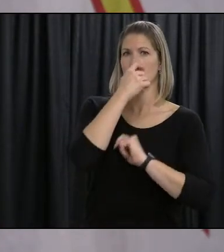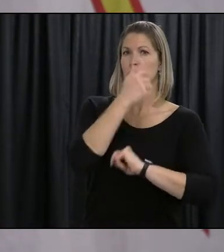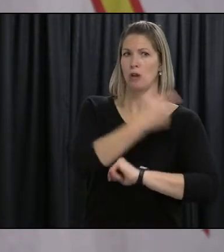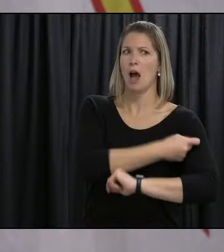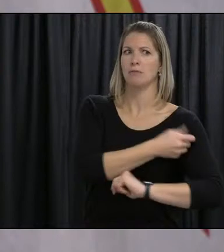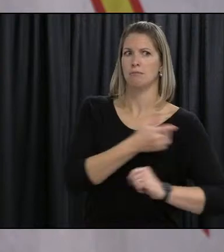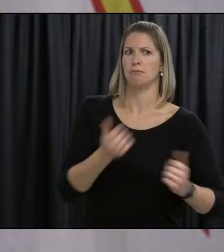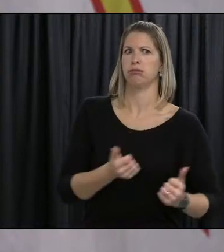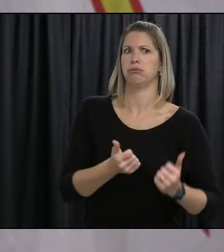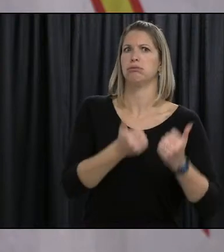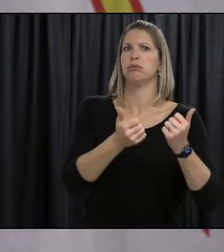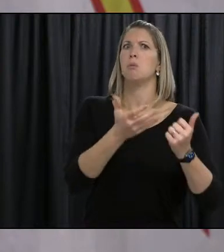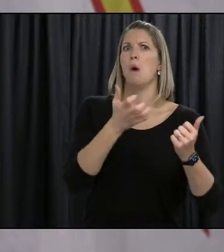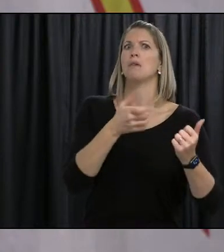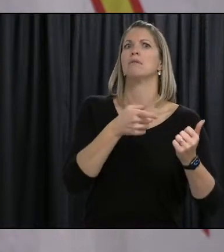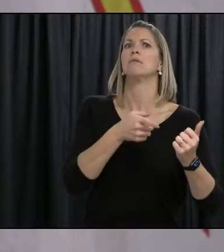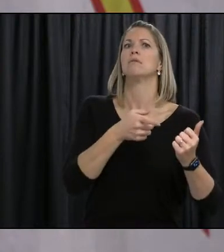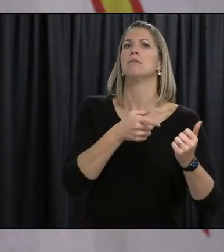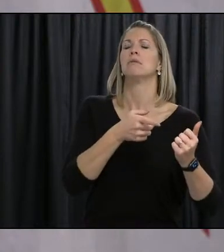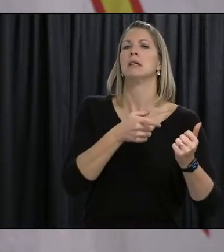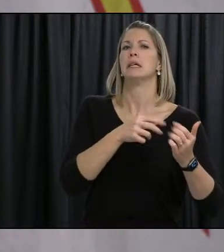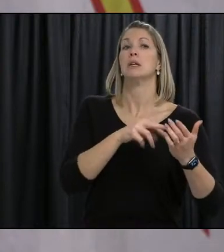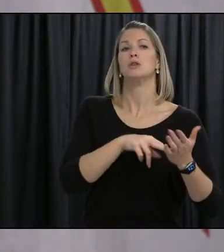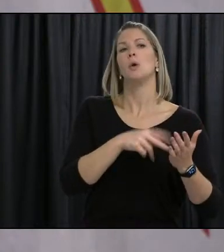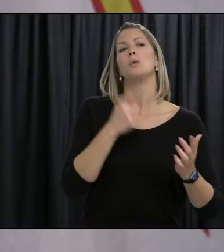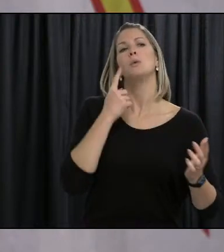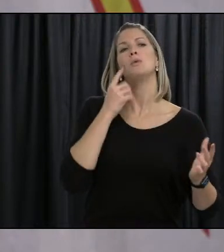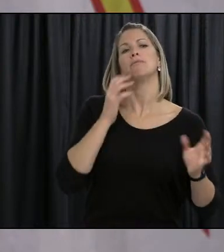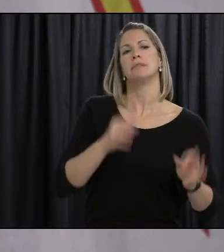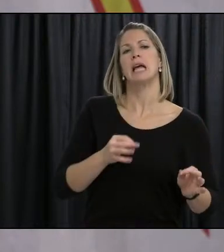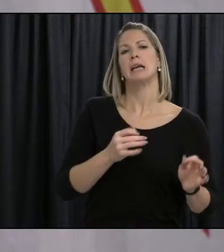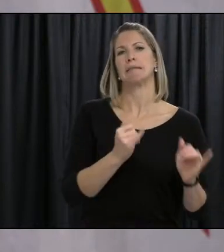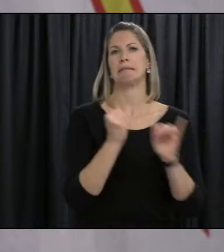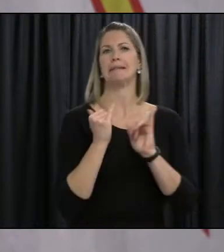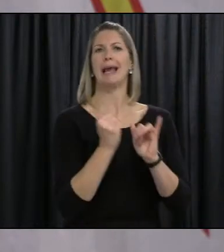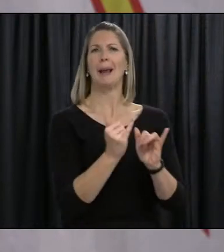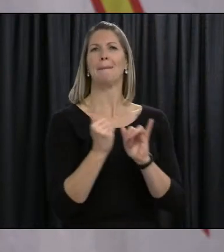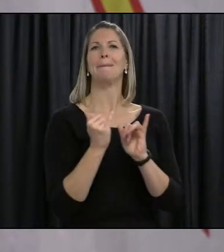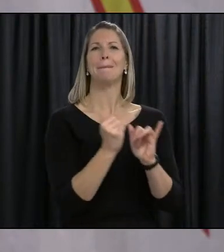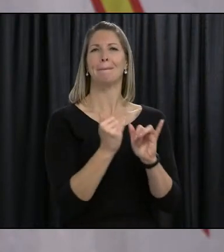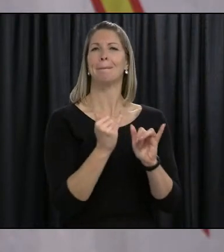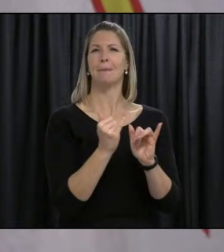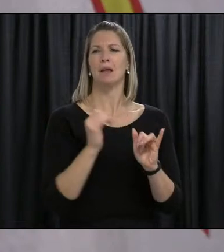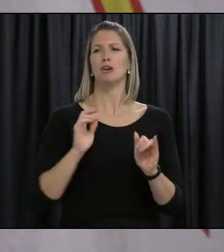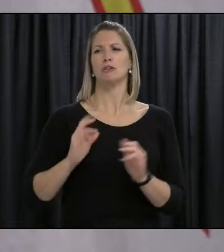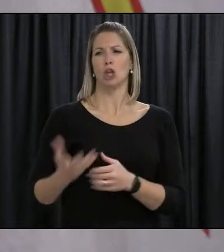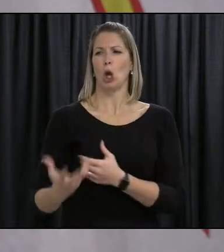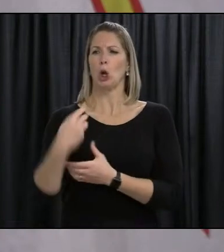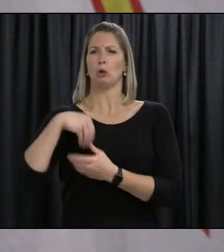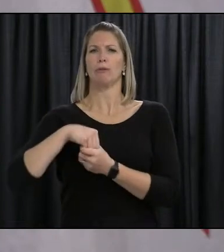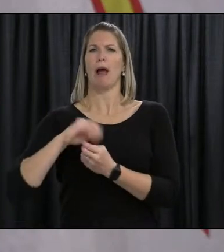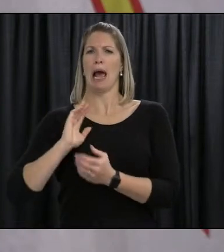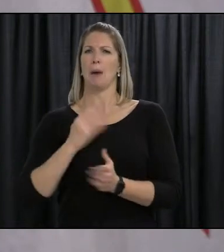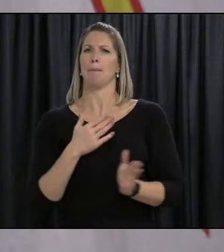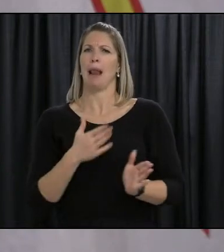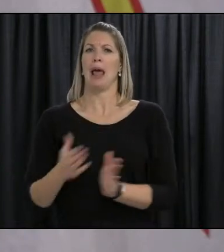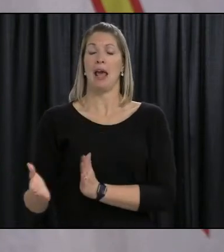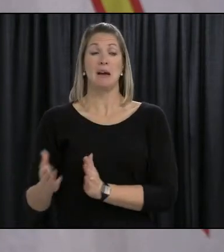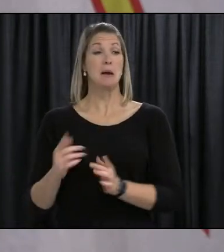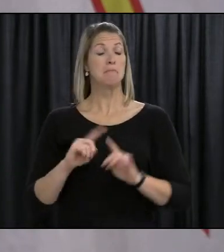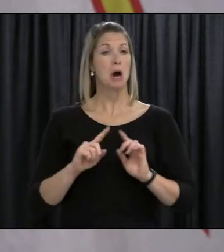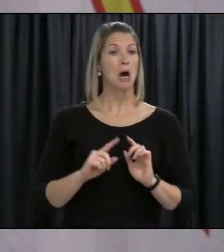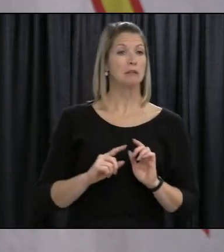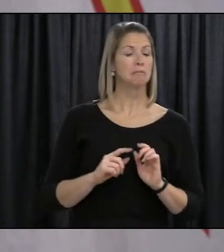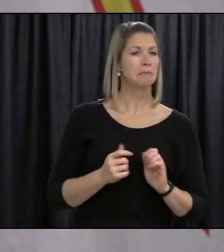well. And that helped us with our planning with regard to the flu shot. But no, on the whole, we haven't had